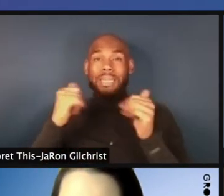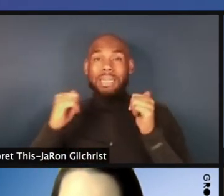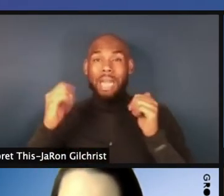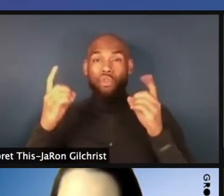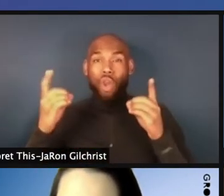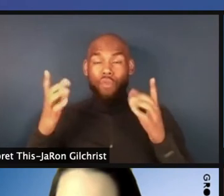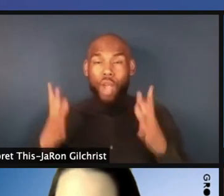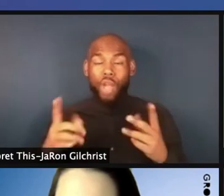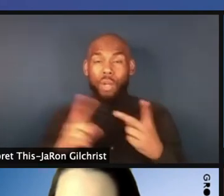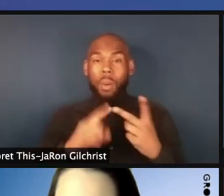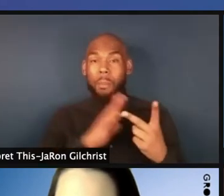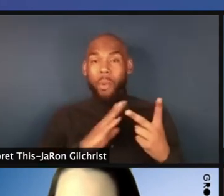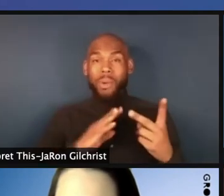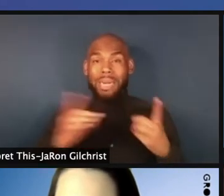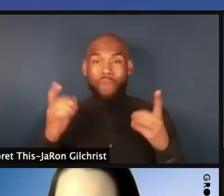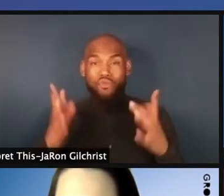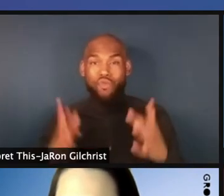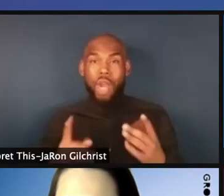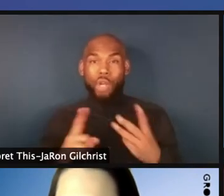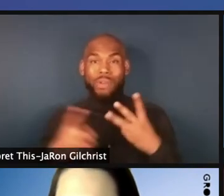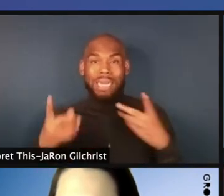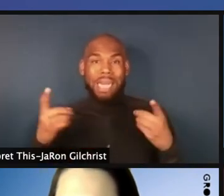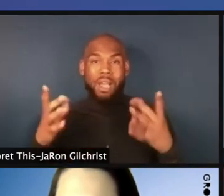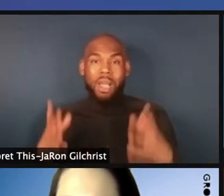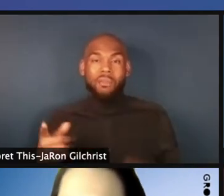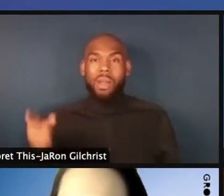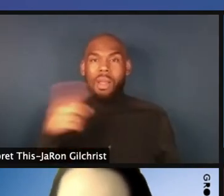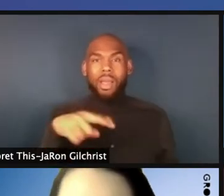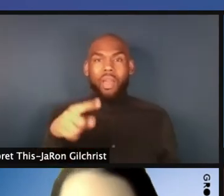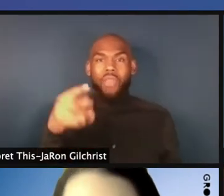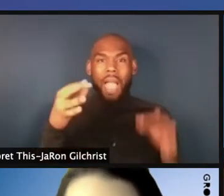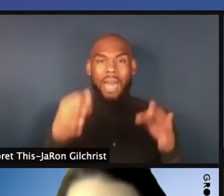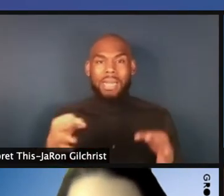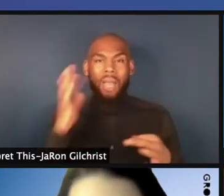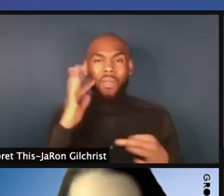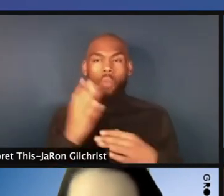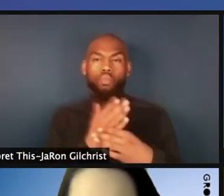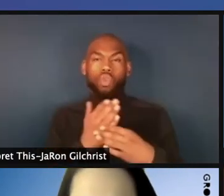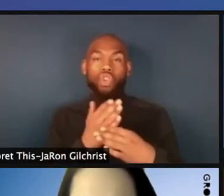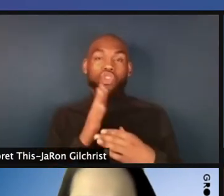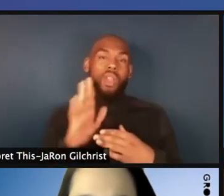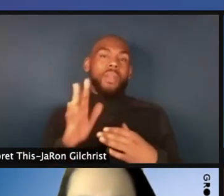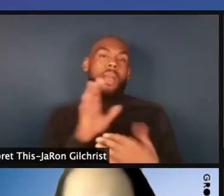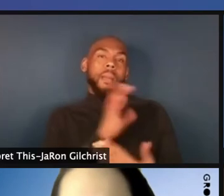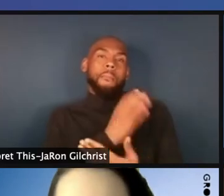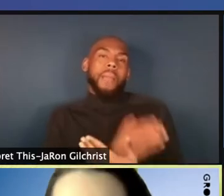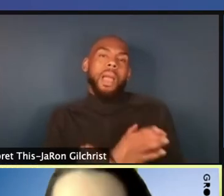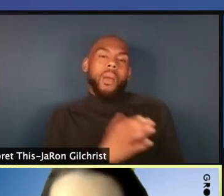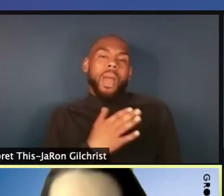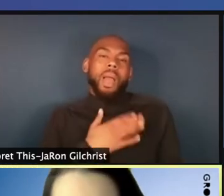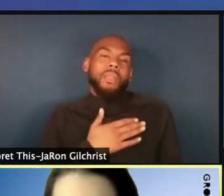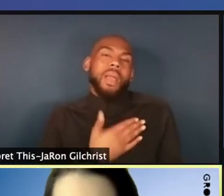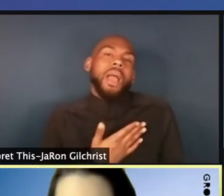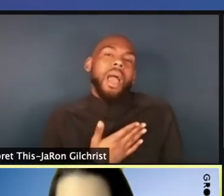directors, and then they decide that they're going to share their power out of the kindness of their hearts. That's not what that is.